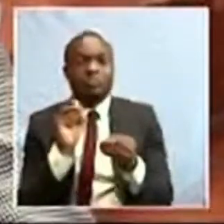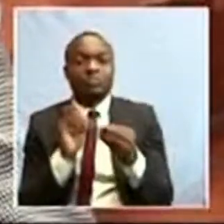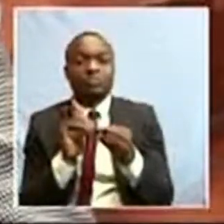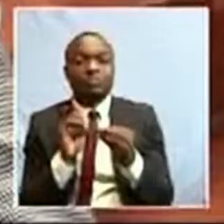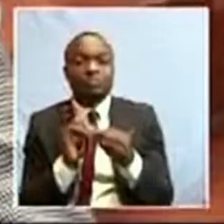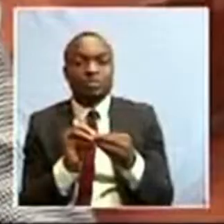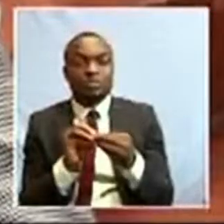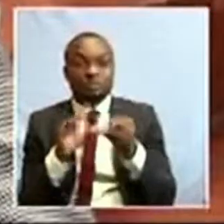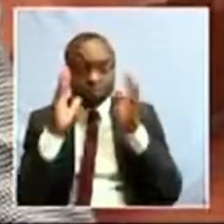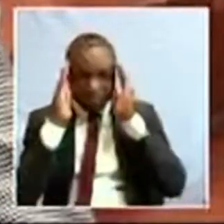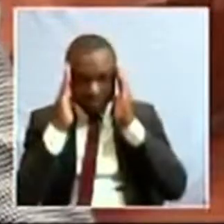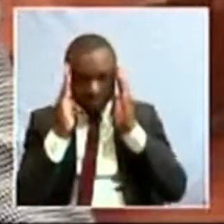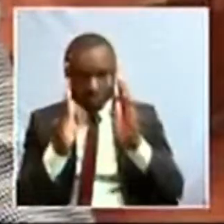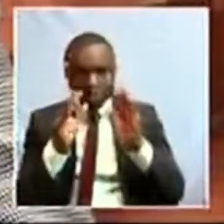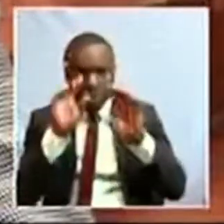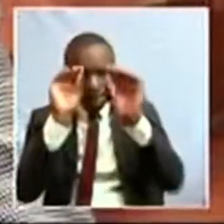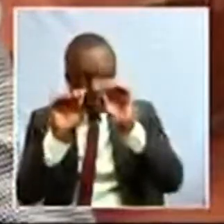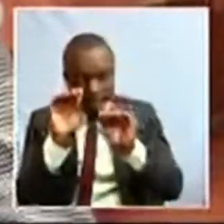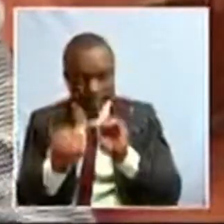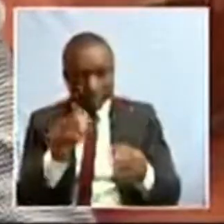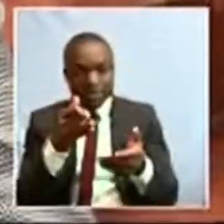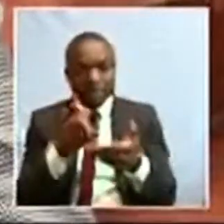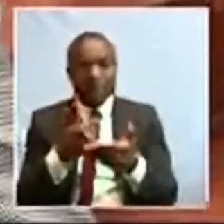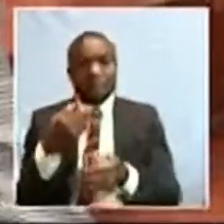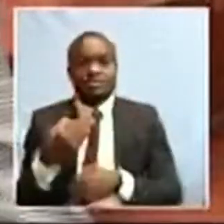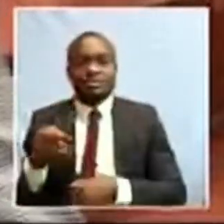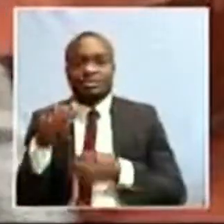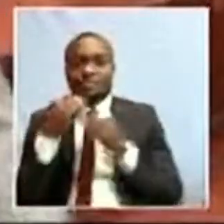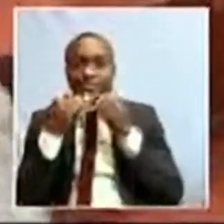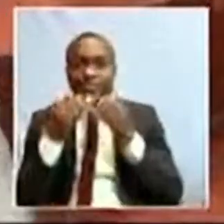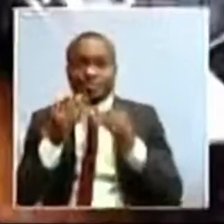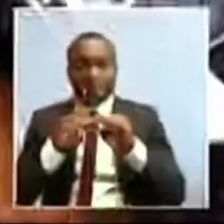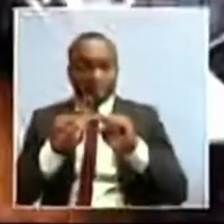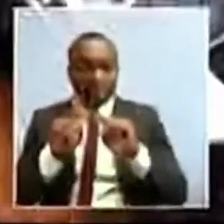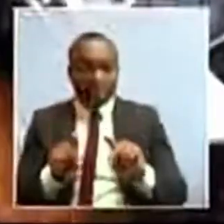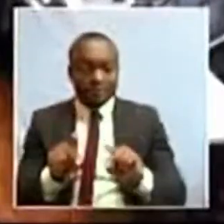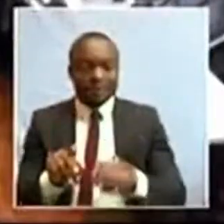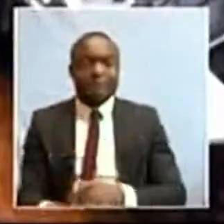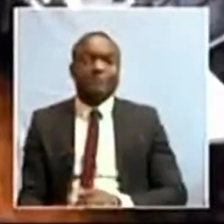towards operation and maintenance of these facilities. Thank you, Chair.